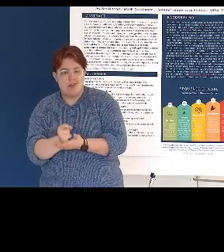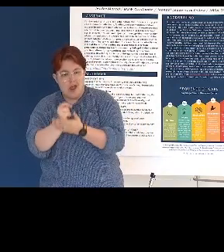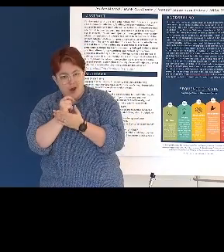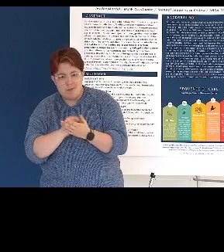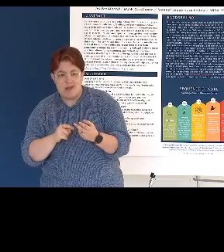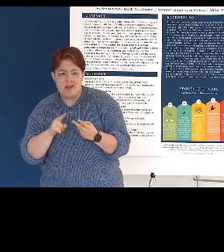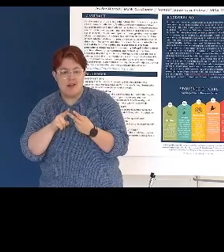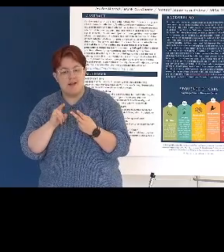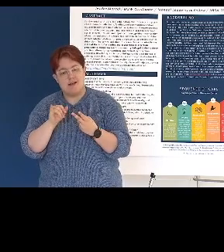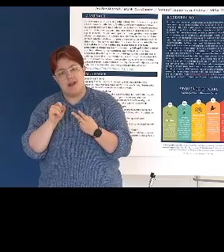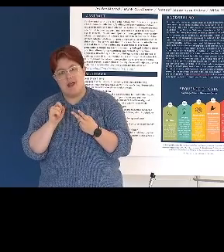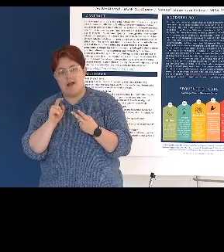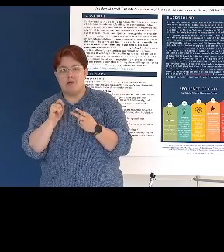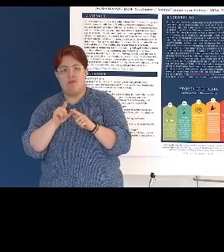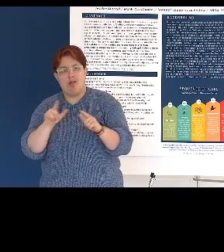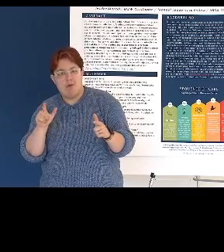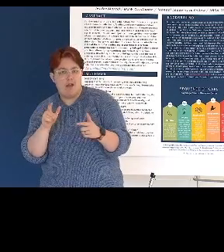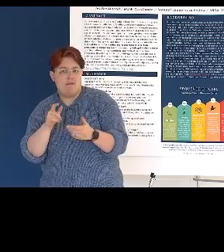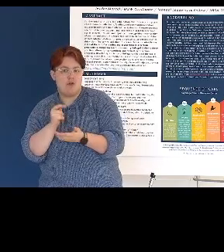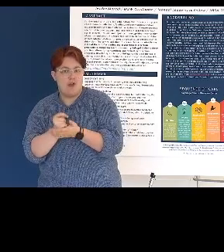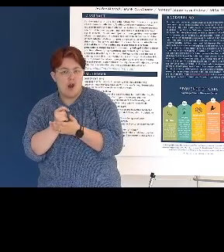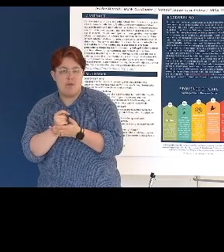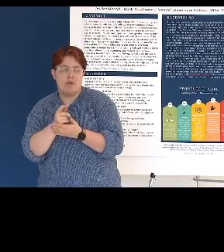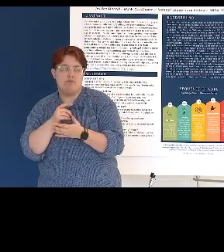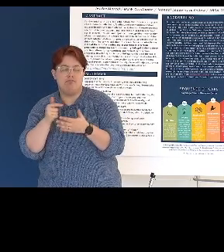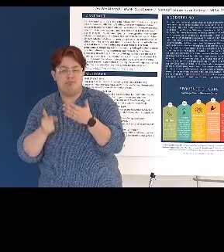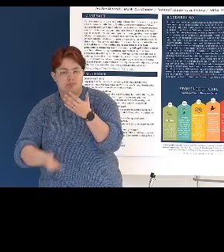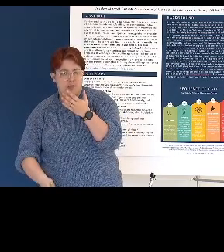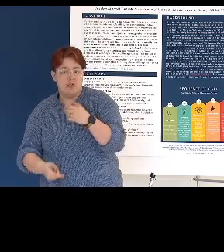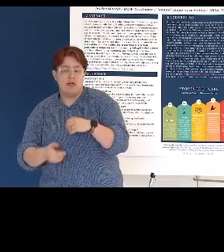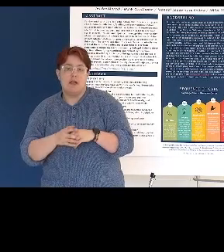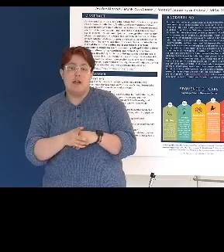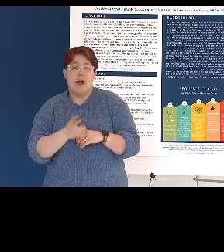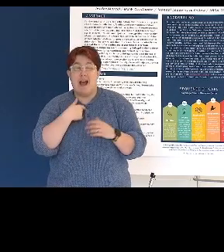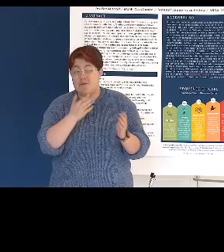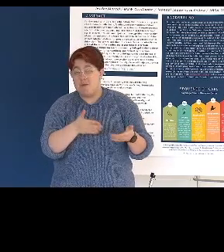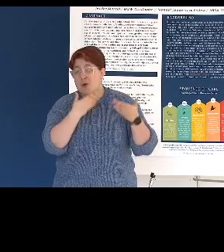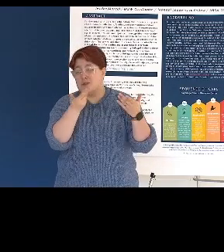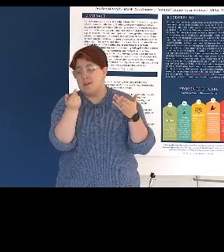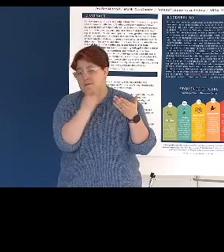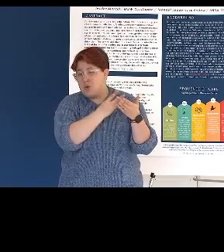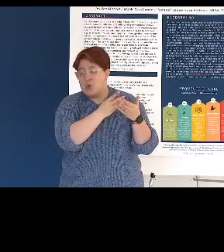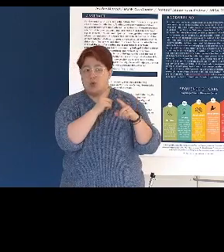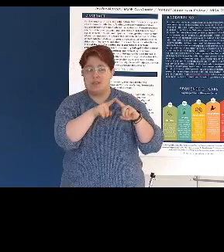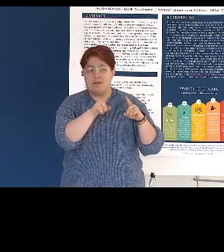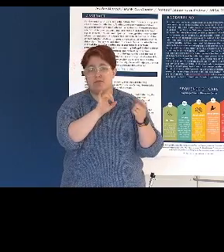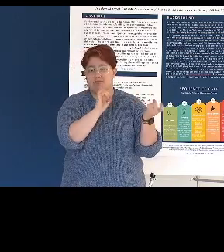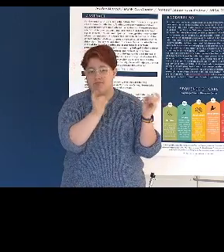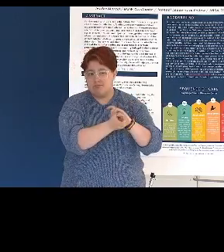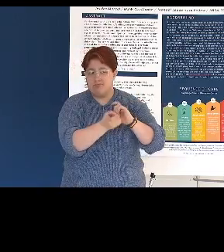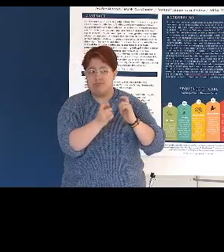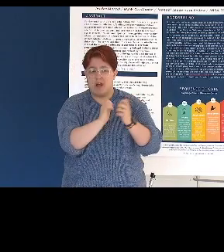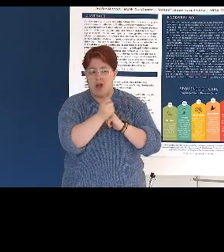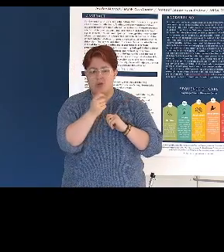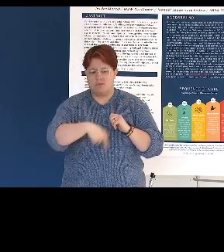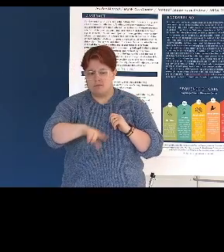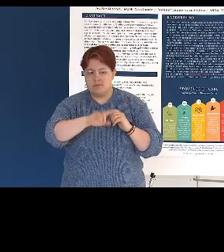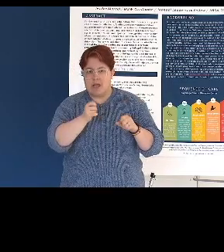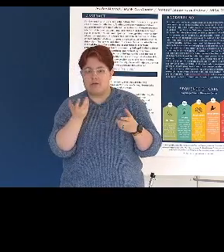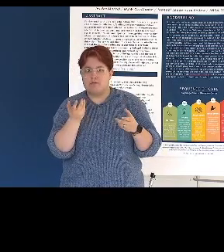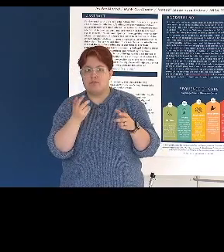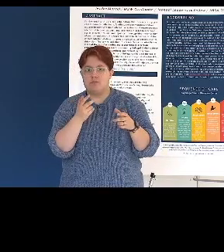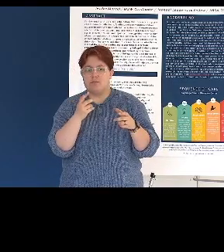behavior therapy, et cetera. So these can be, I've proposed a few practice innovations as to how these approaches can be